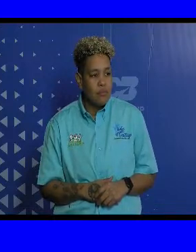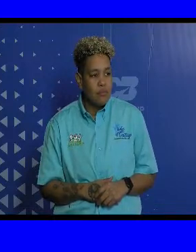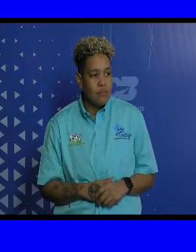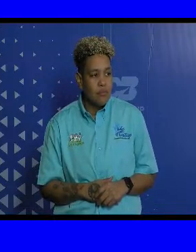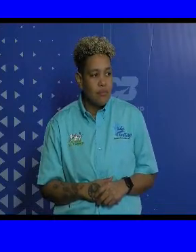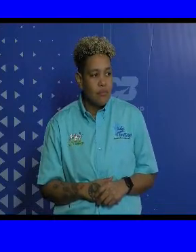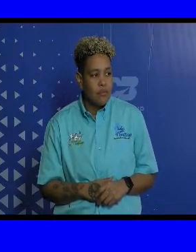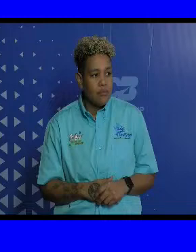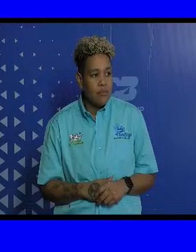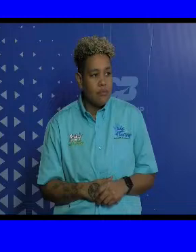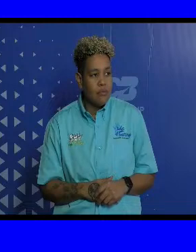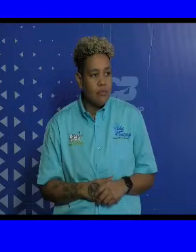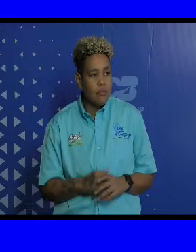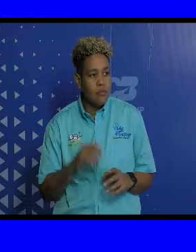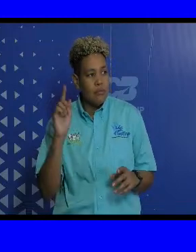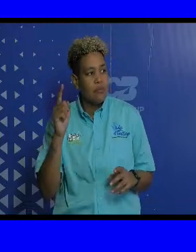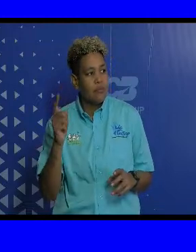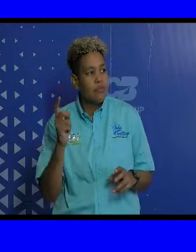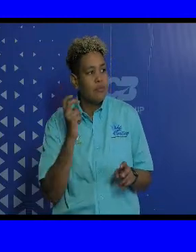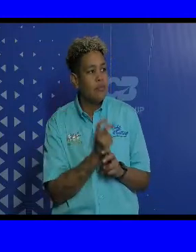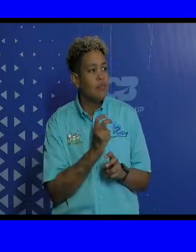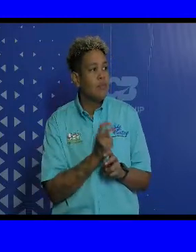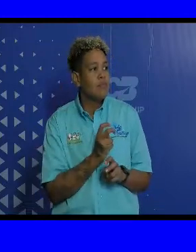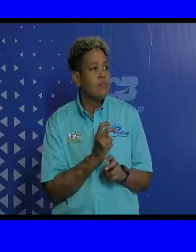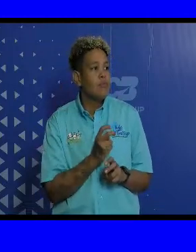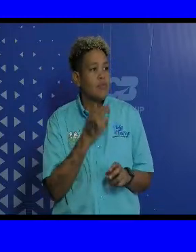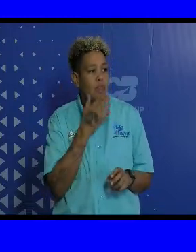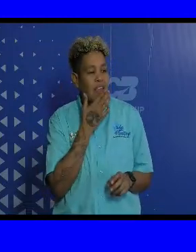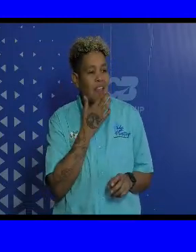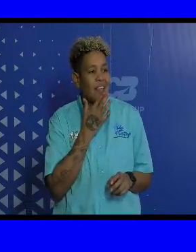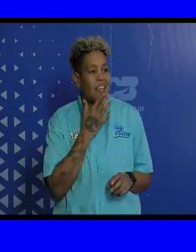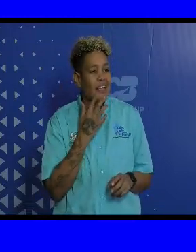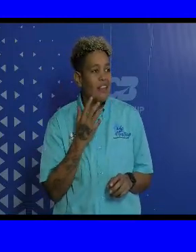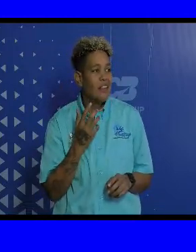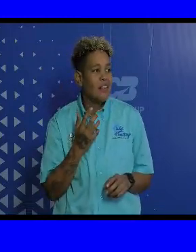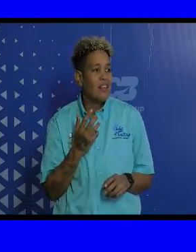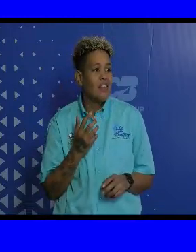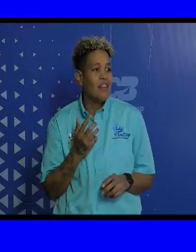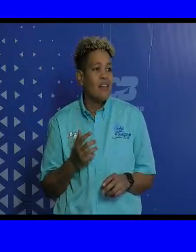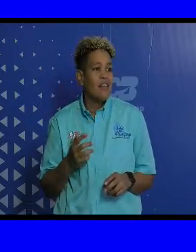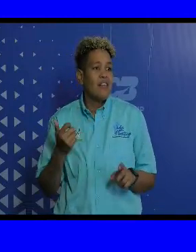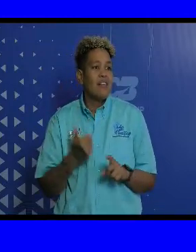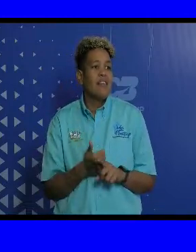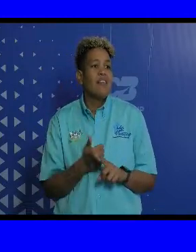It's always hard to, I'm just finding my notes here, there we go.